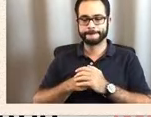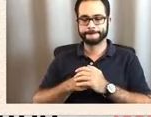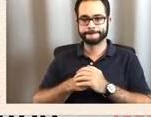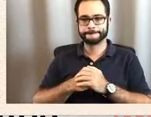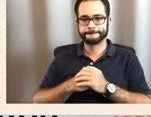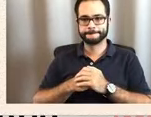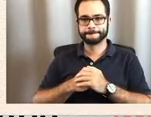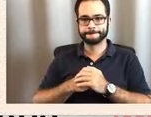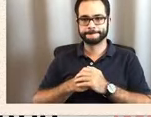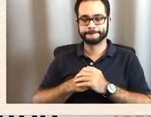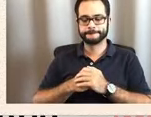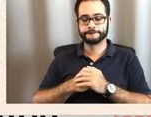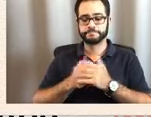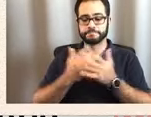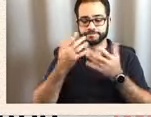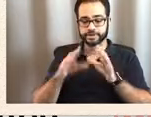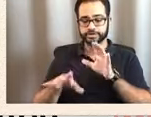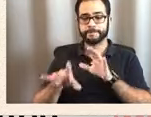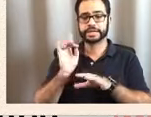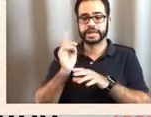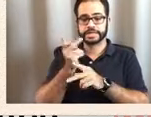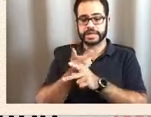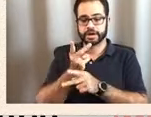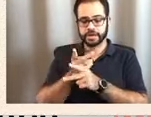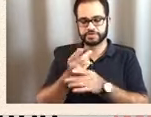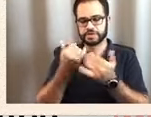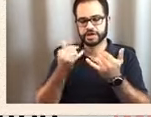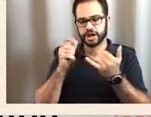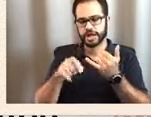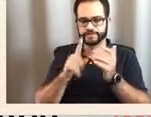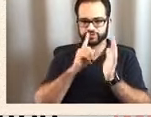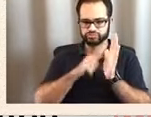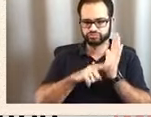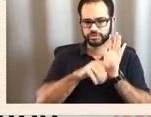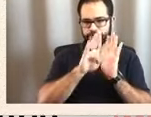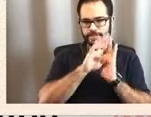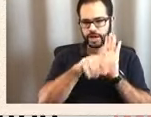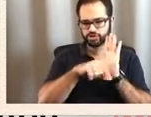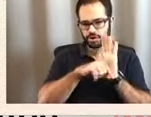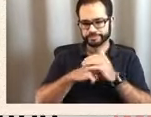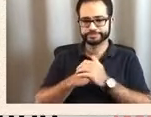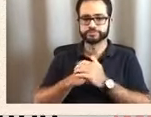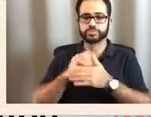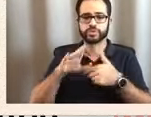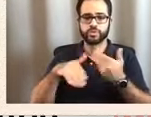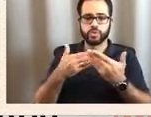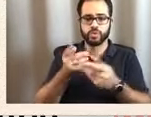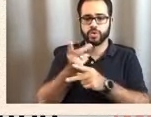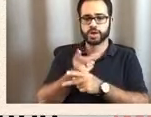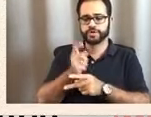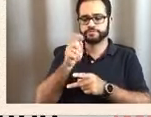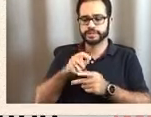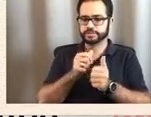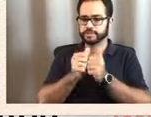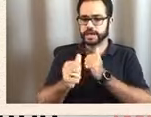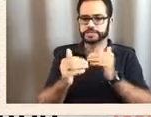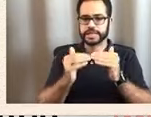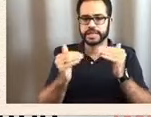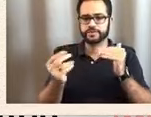After choosing a caregiver, now it's time to do the background screening. All caregivers must pass a Level 2 background